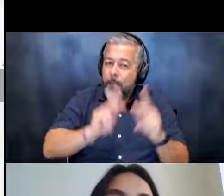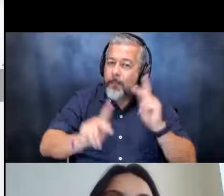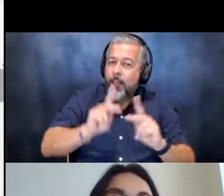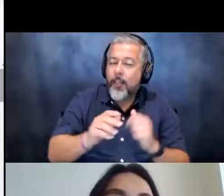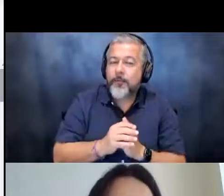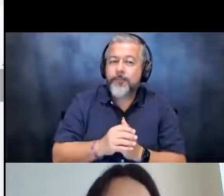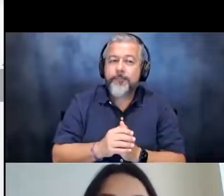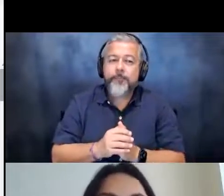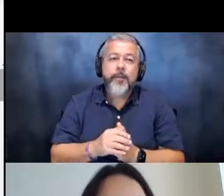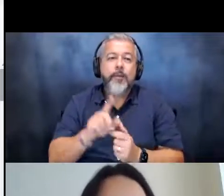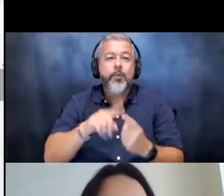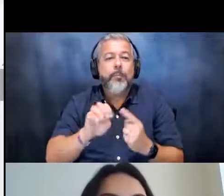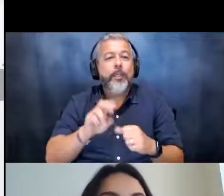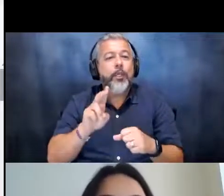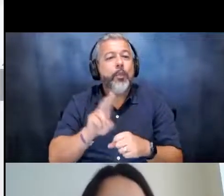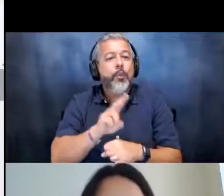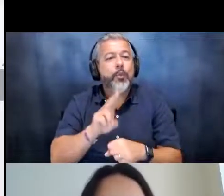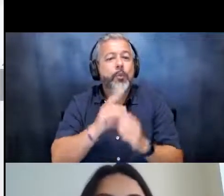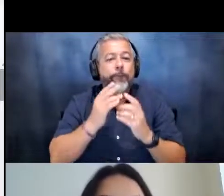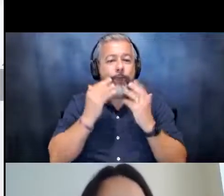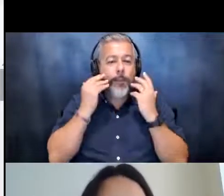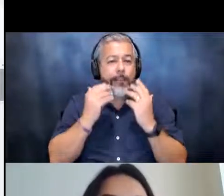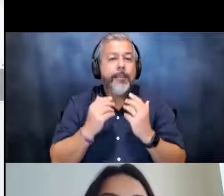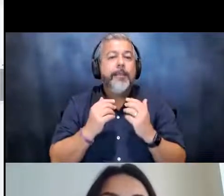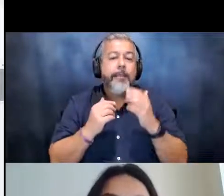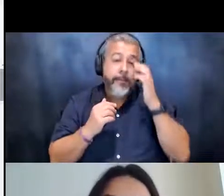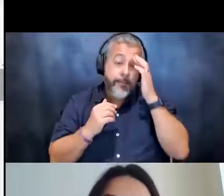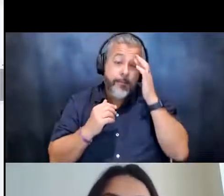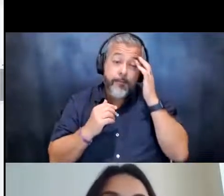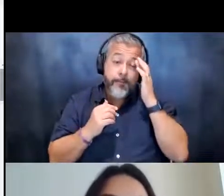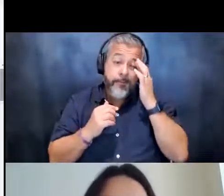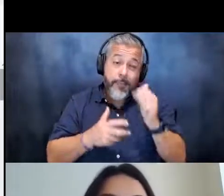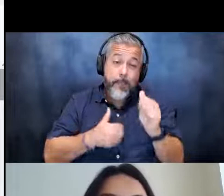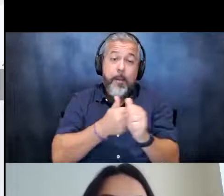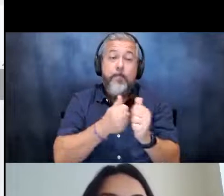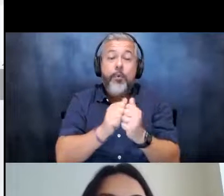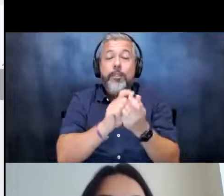Being user friendly, keeping up with changing technology.